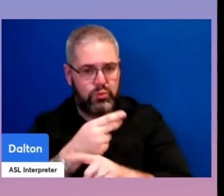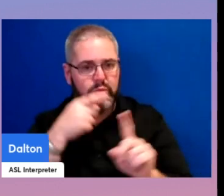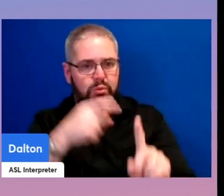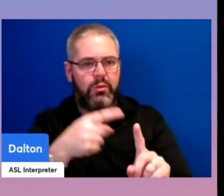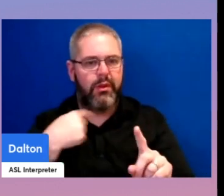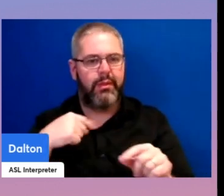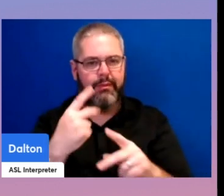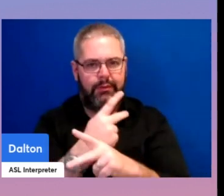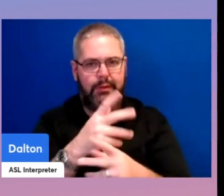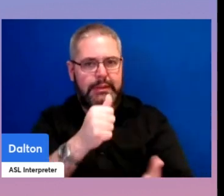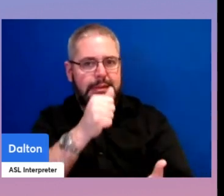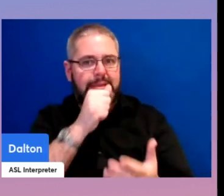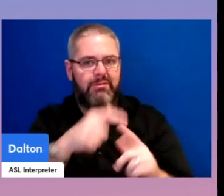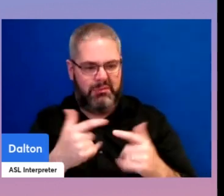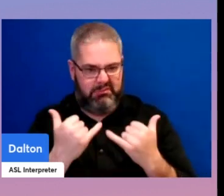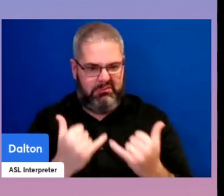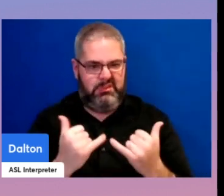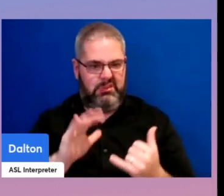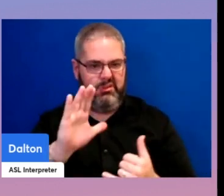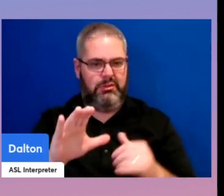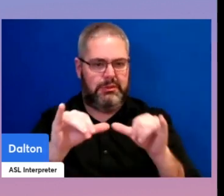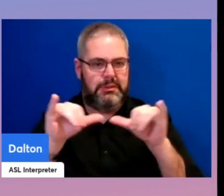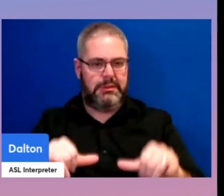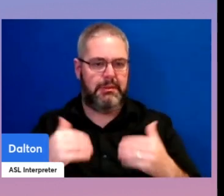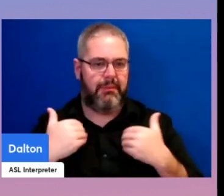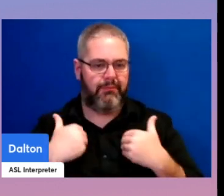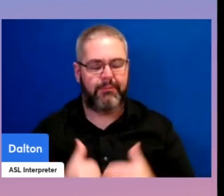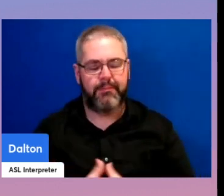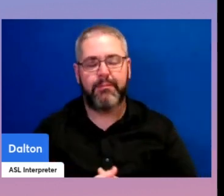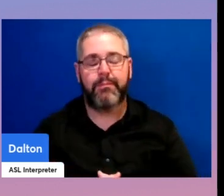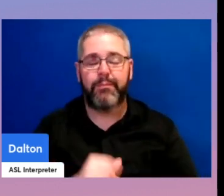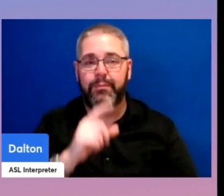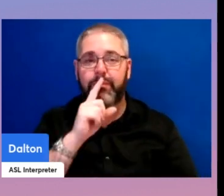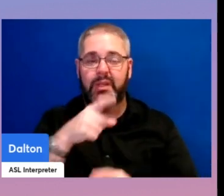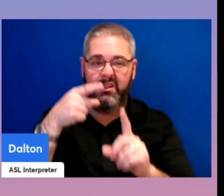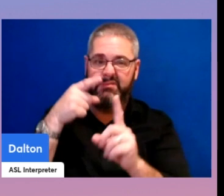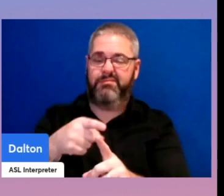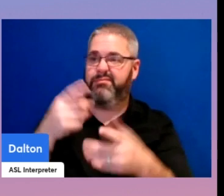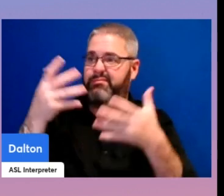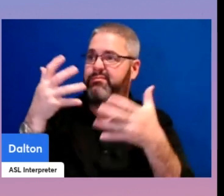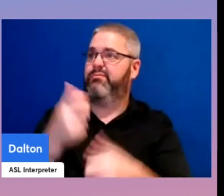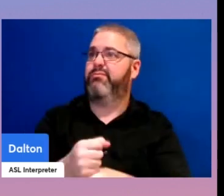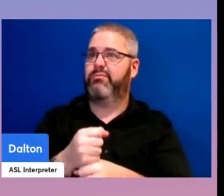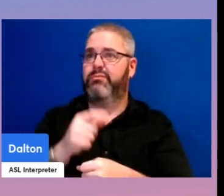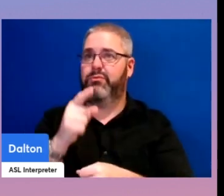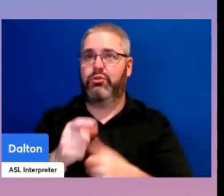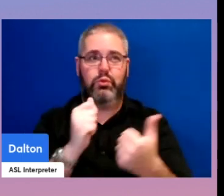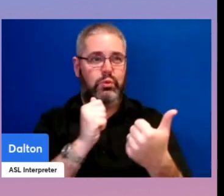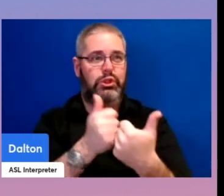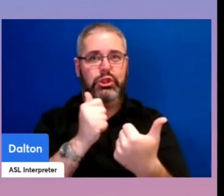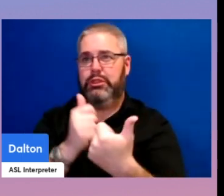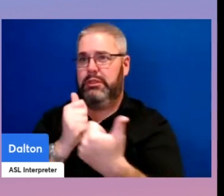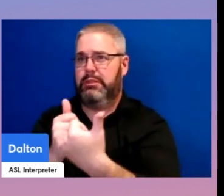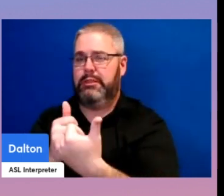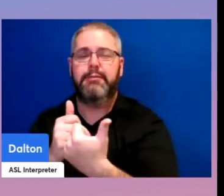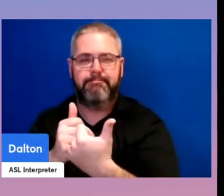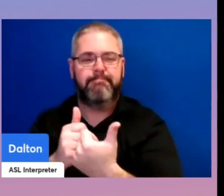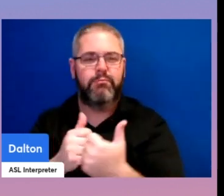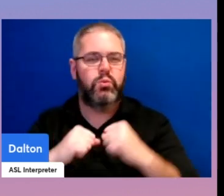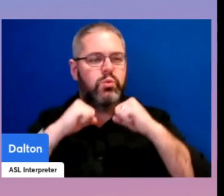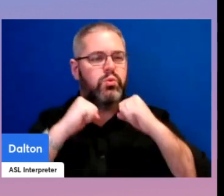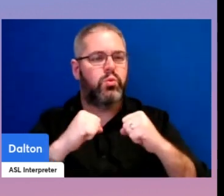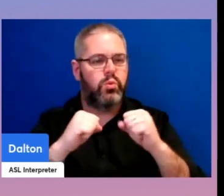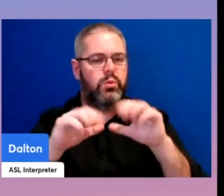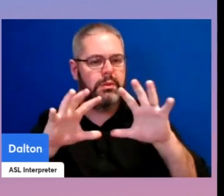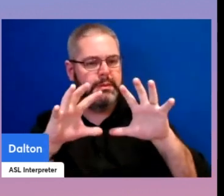from existing implementations. In a nutshell, if I have to summarize those challenges, security teams are aiming